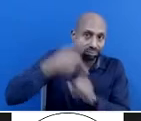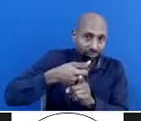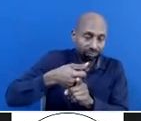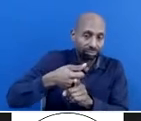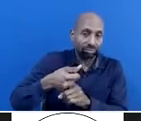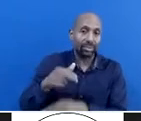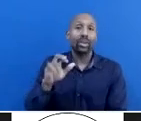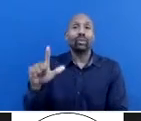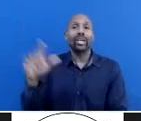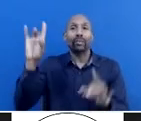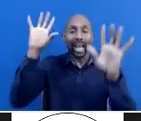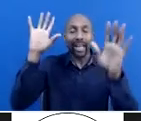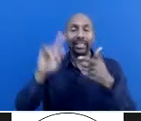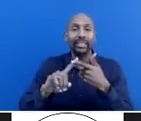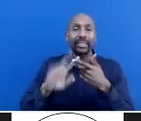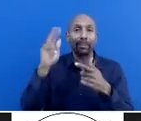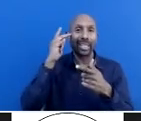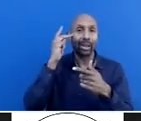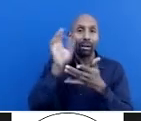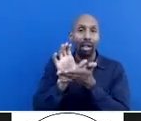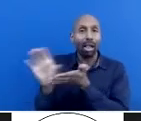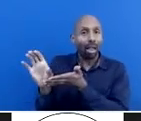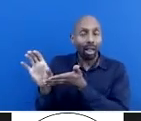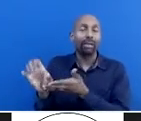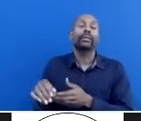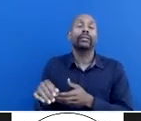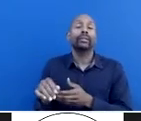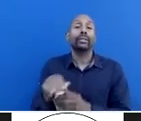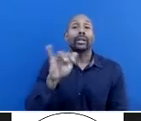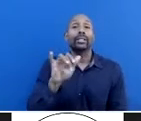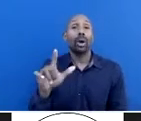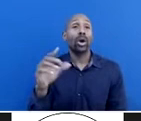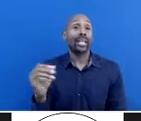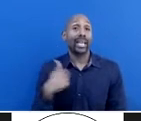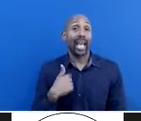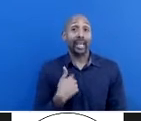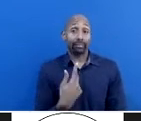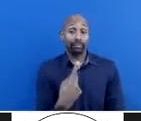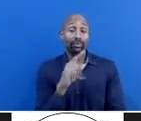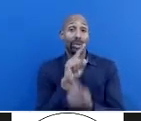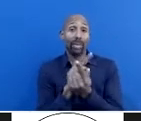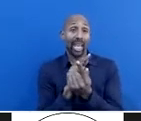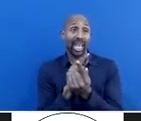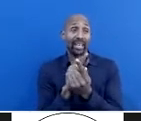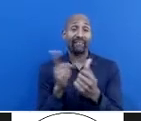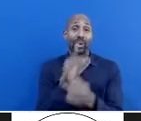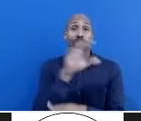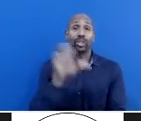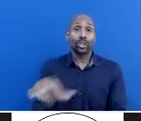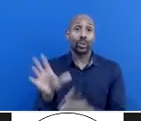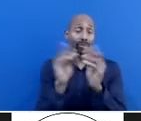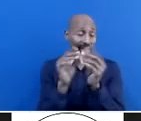dispossession. Again, Jamal and I met literally, our first Zoom meeting, I think,